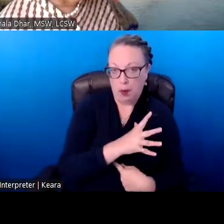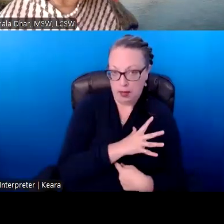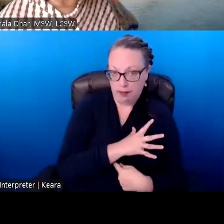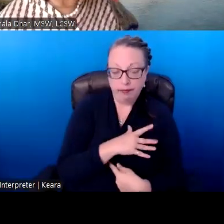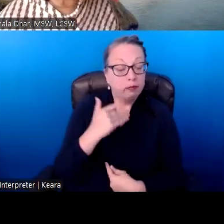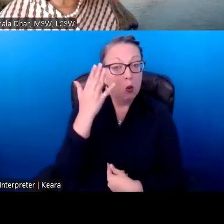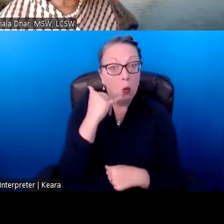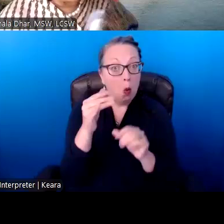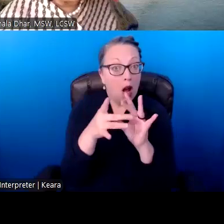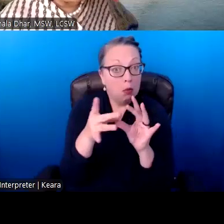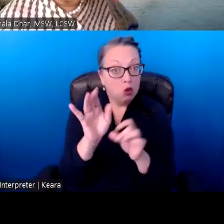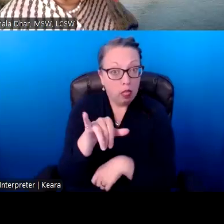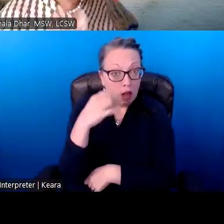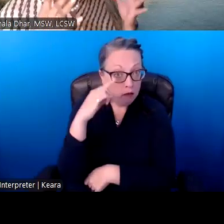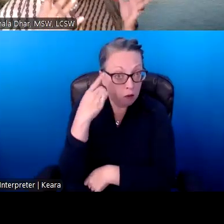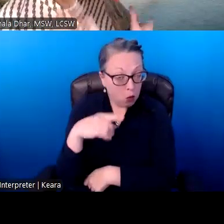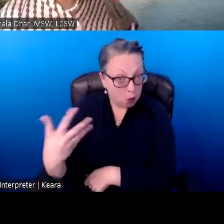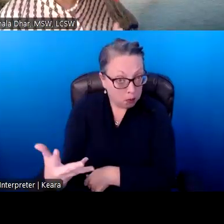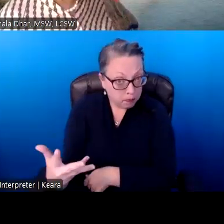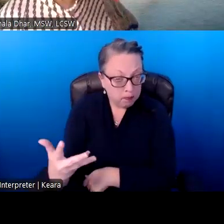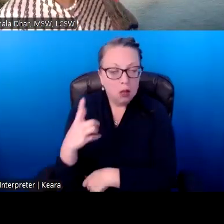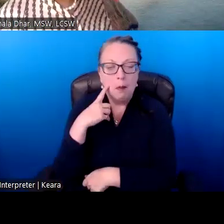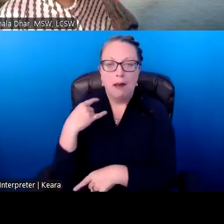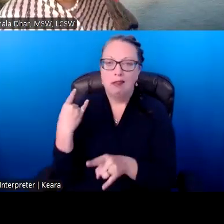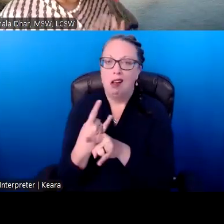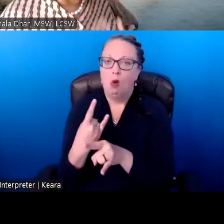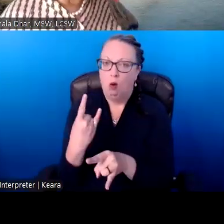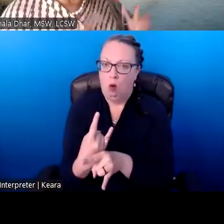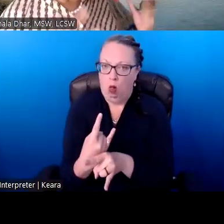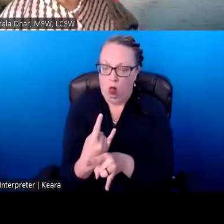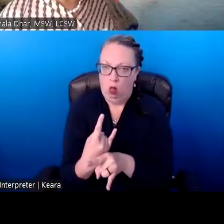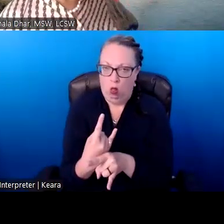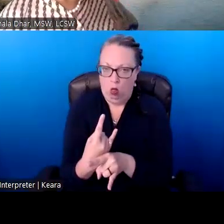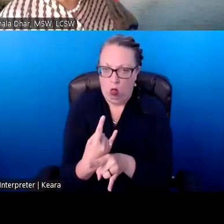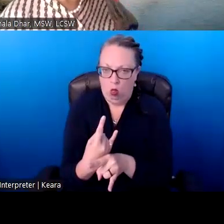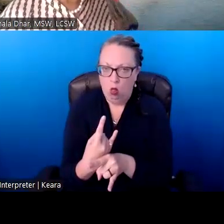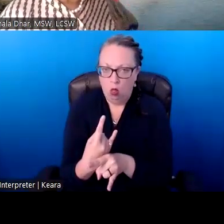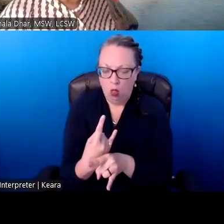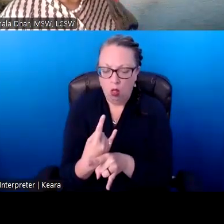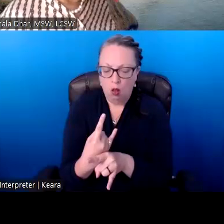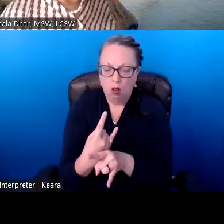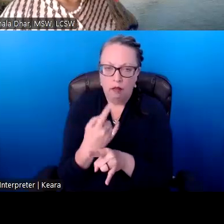to your attention? Because alcohol harms older adults